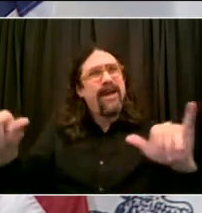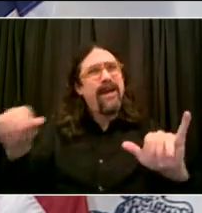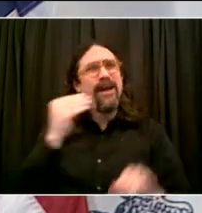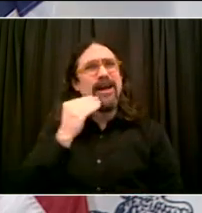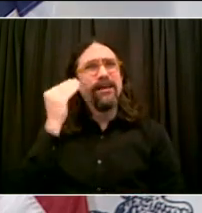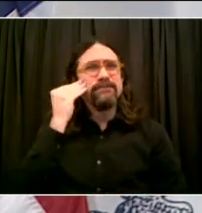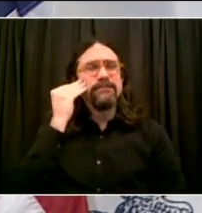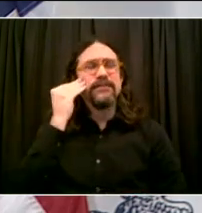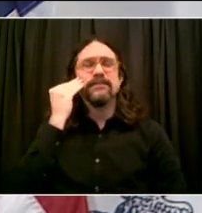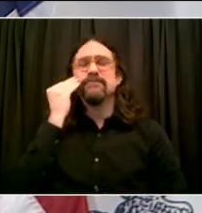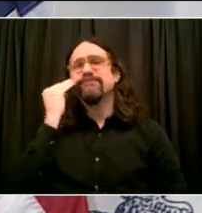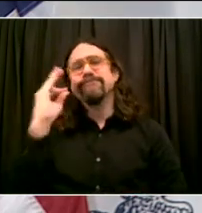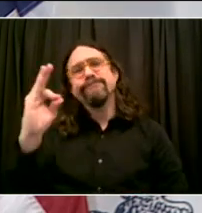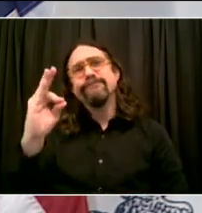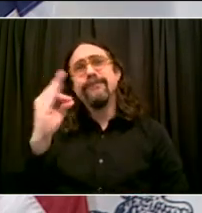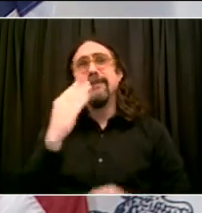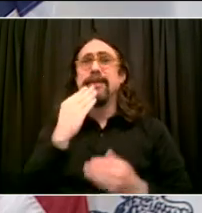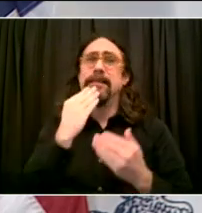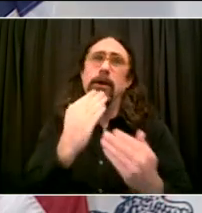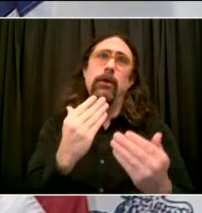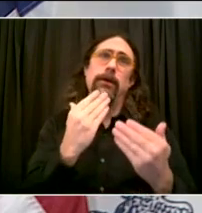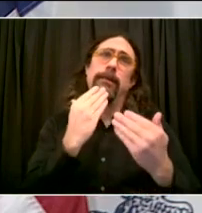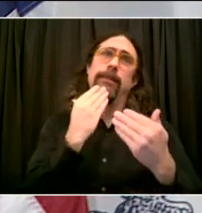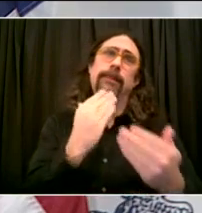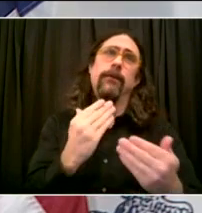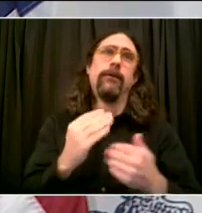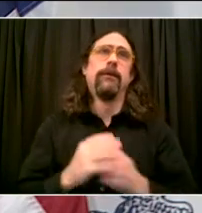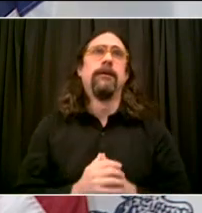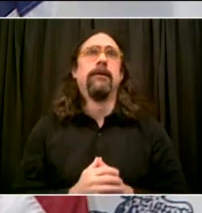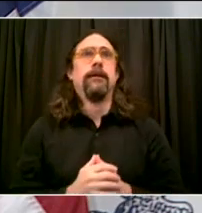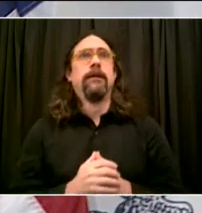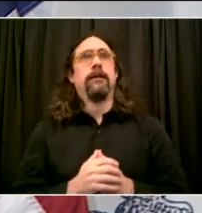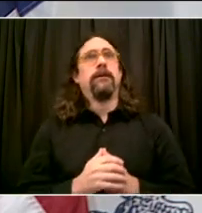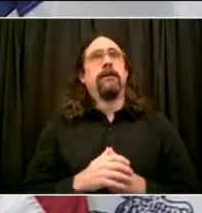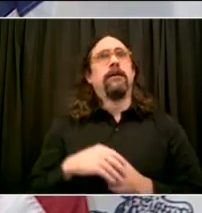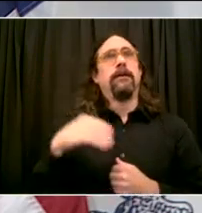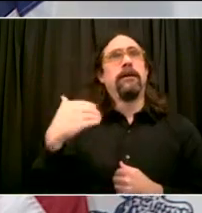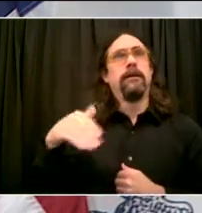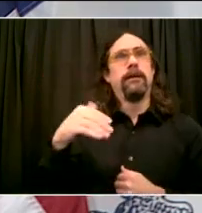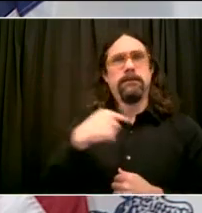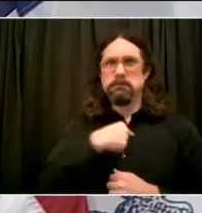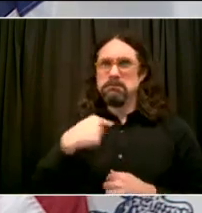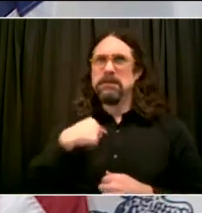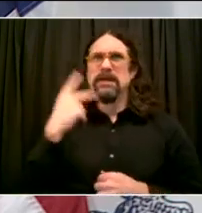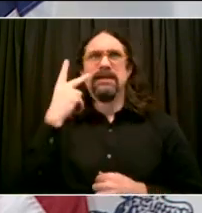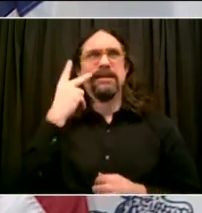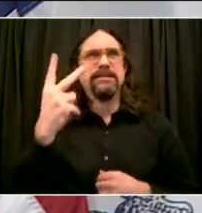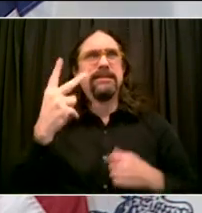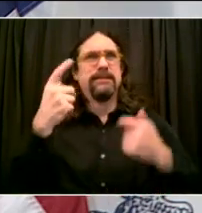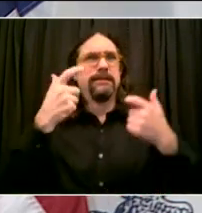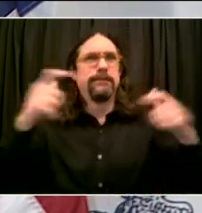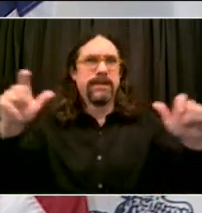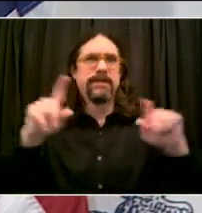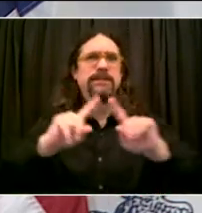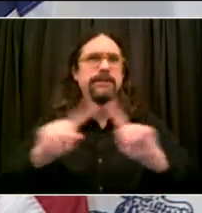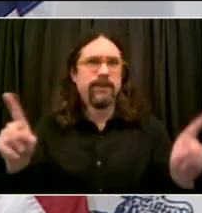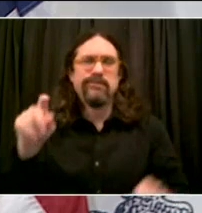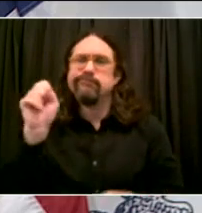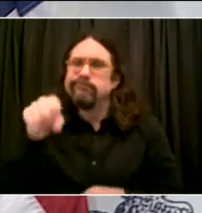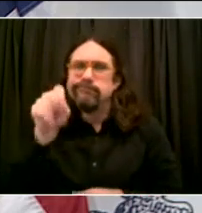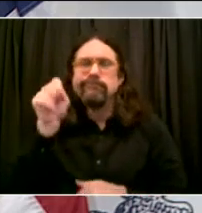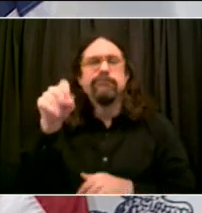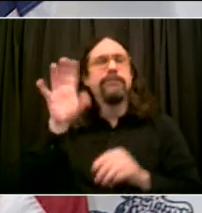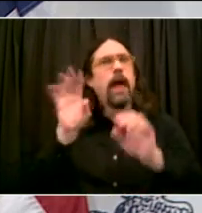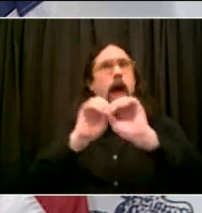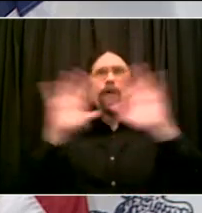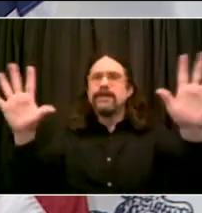Department to do their job. And I want to tell you, Sanitation Department did an amazing job. To all the men and women of the Sanitation Department, thank you